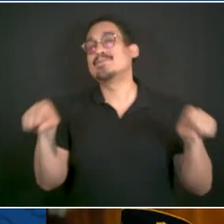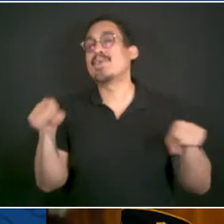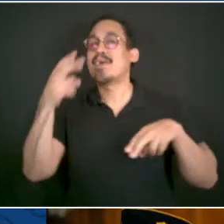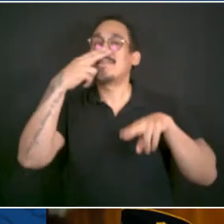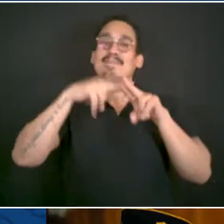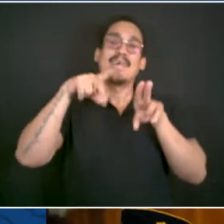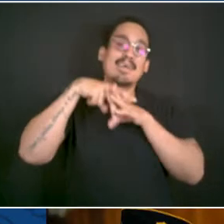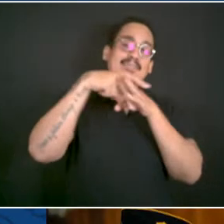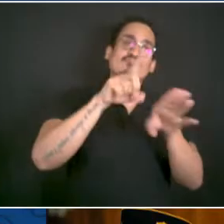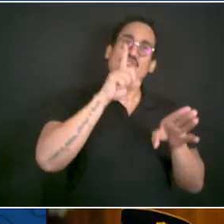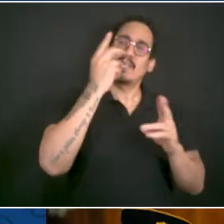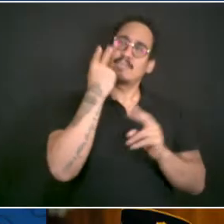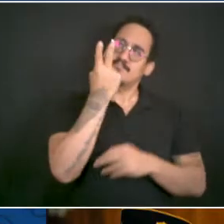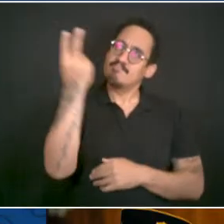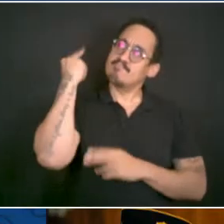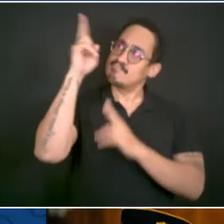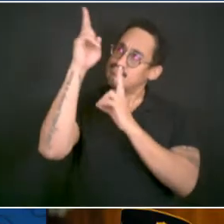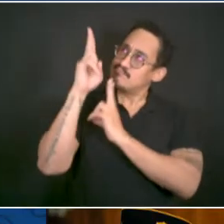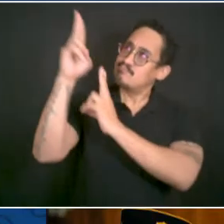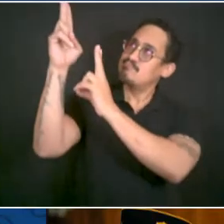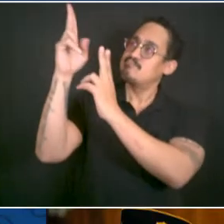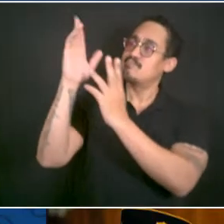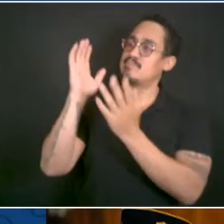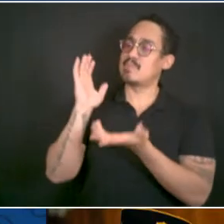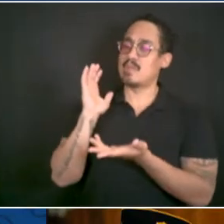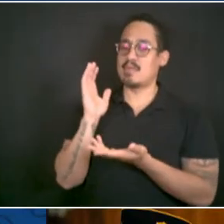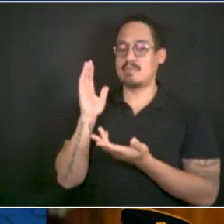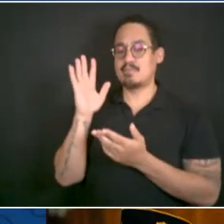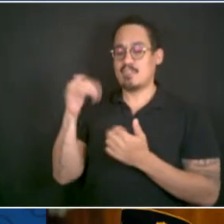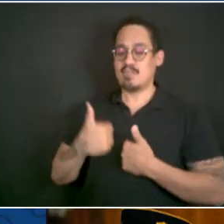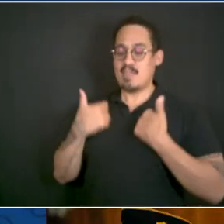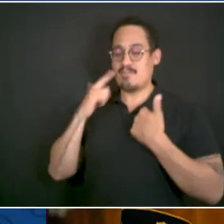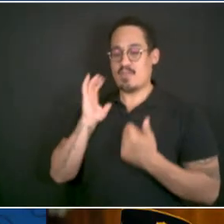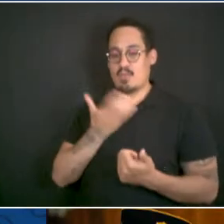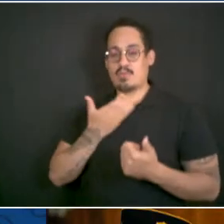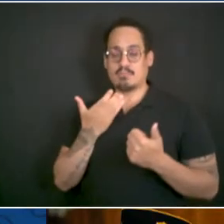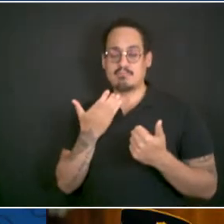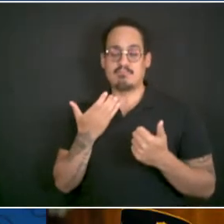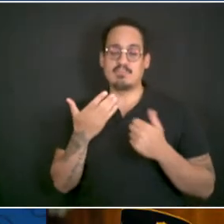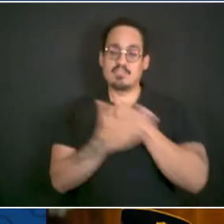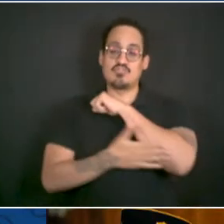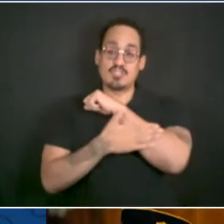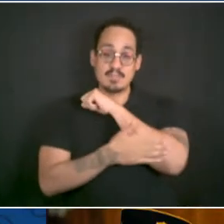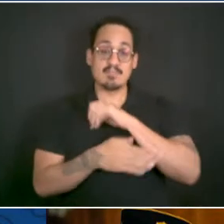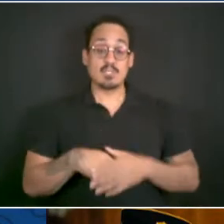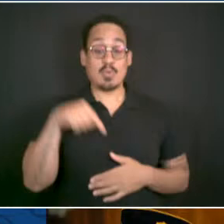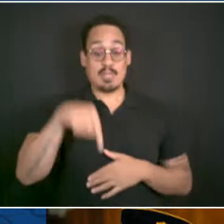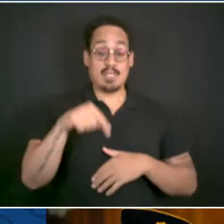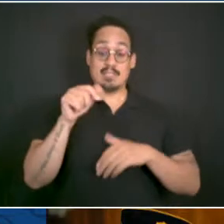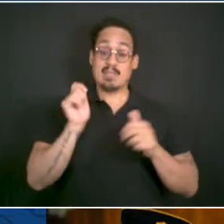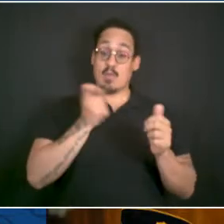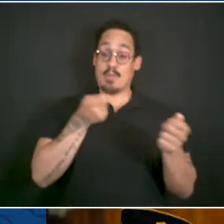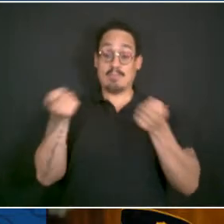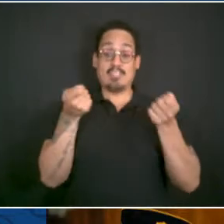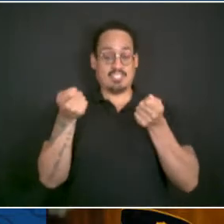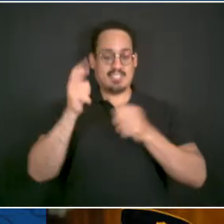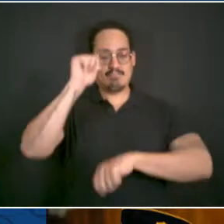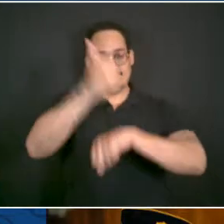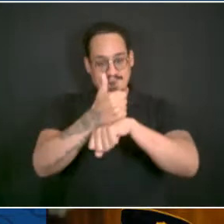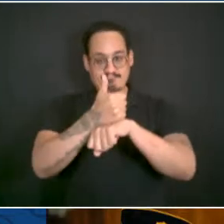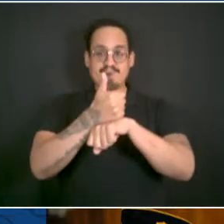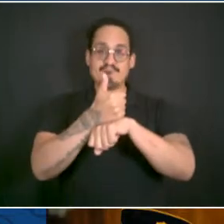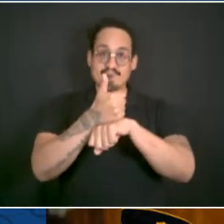gave their lives for our country. And this is why our administration has established this week as Veterans and